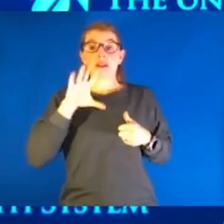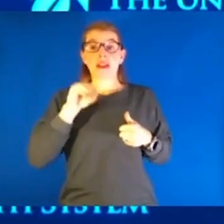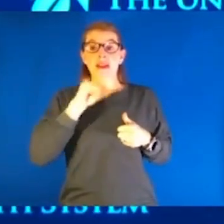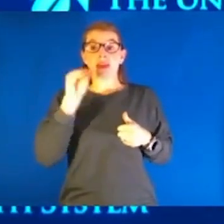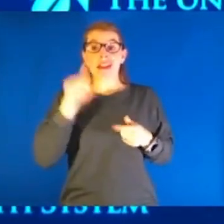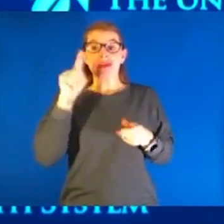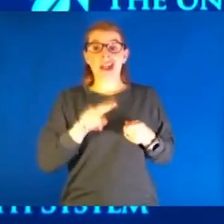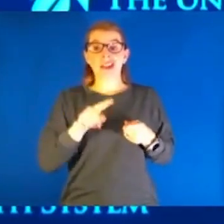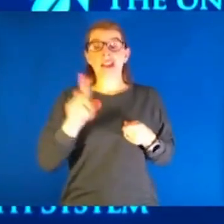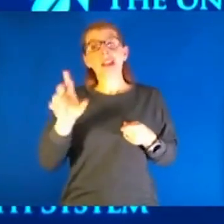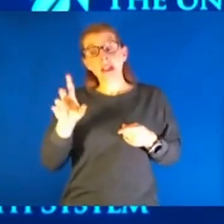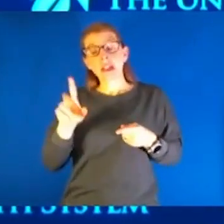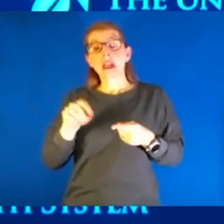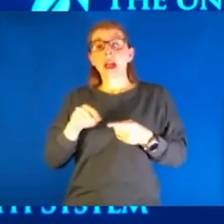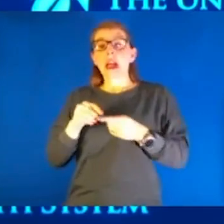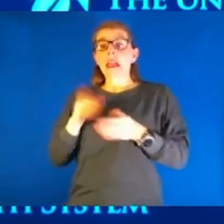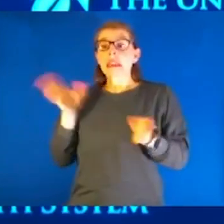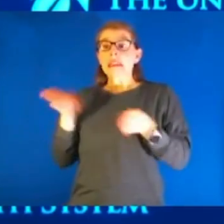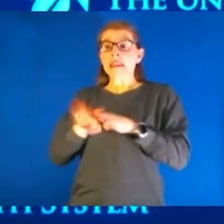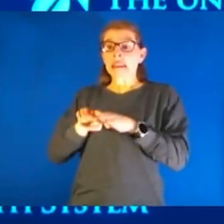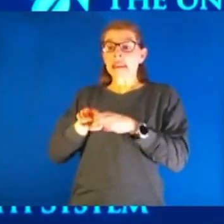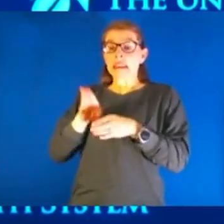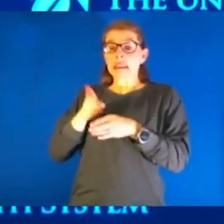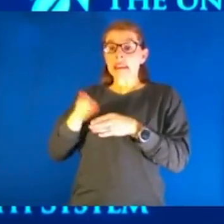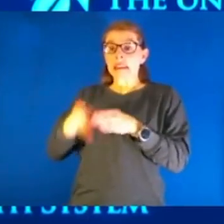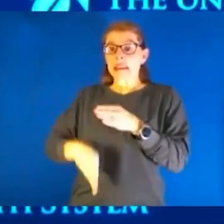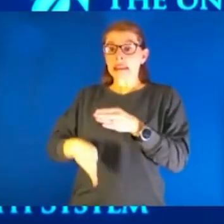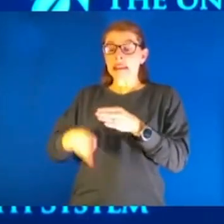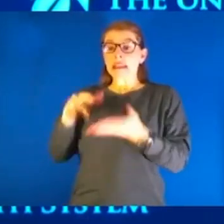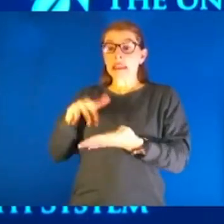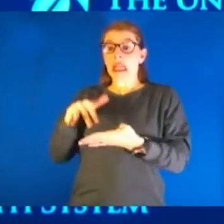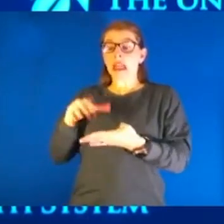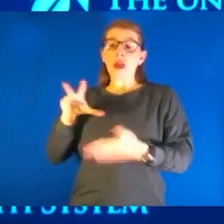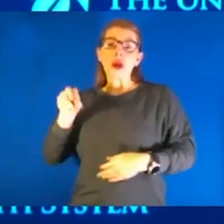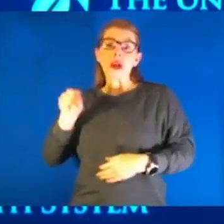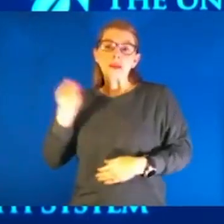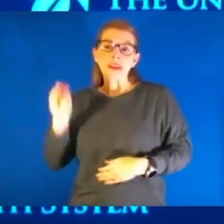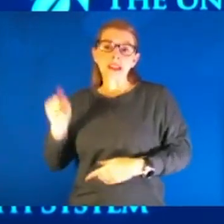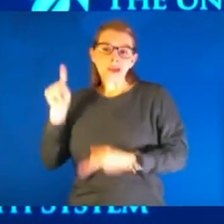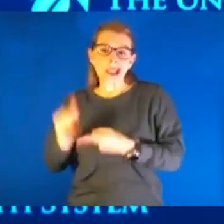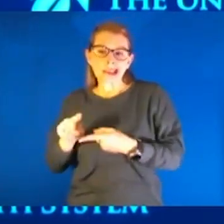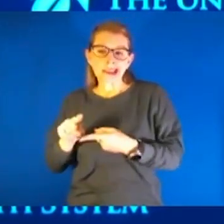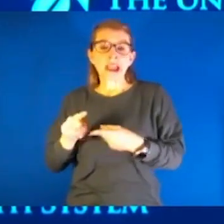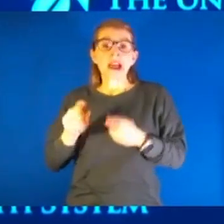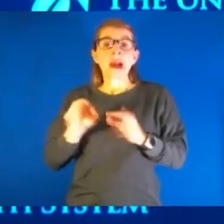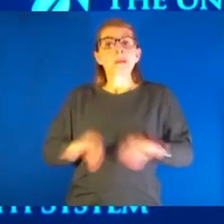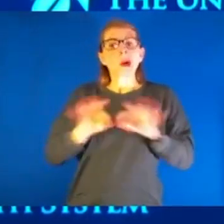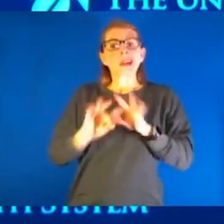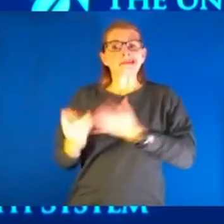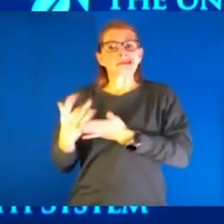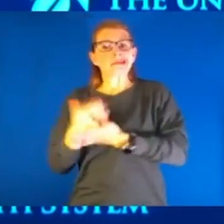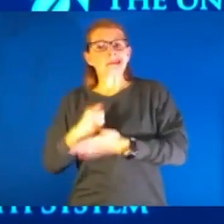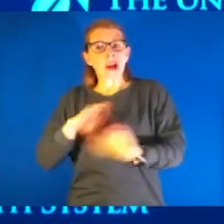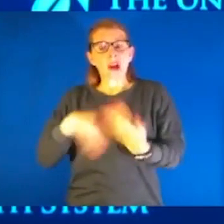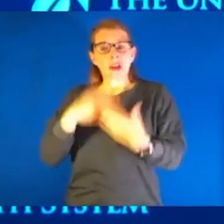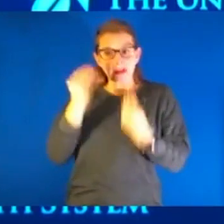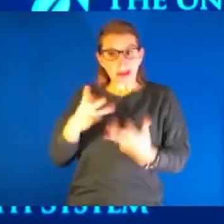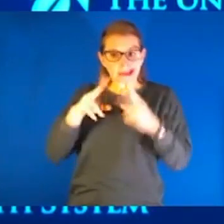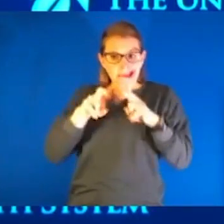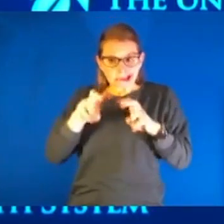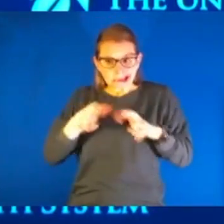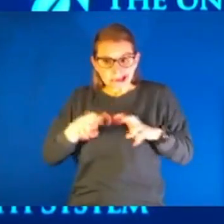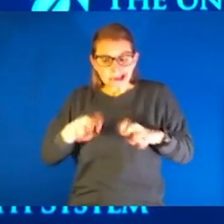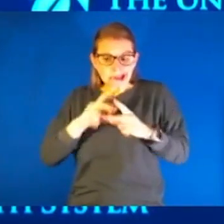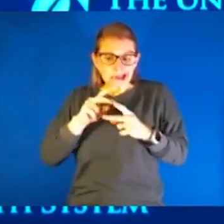at the close of the study, it's actually a 30% reduction. So that's why it's so important to get all the information in, look at it carefully, and